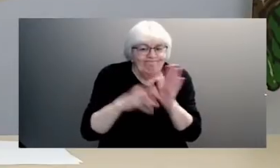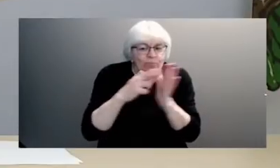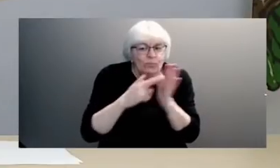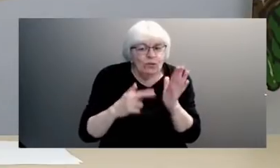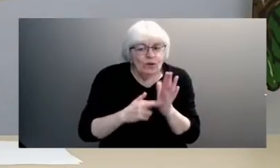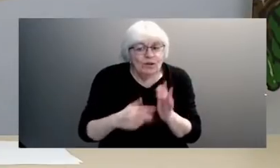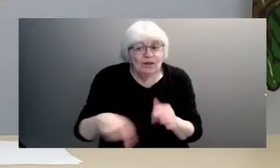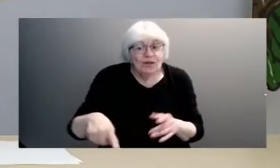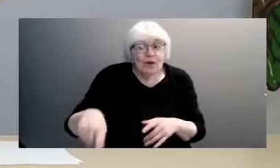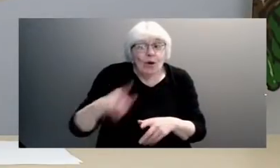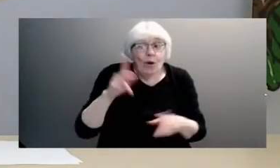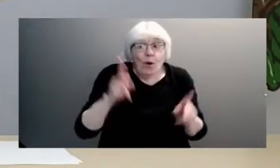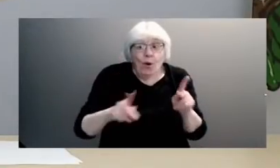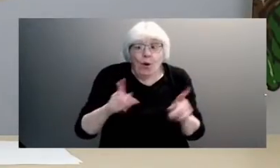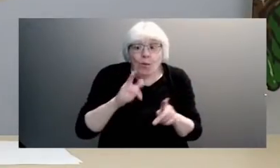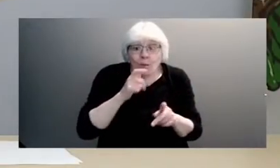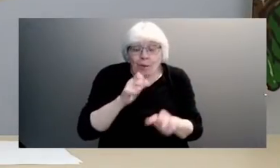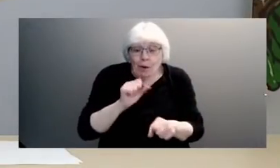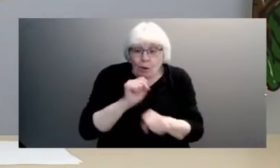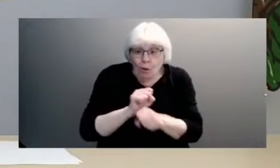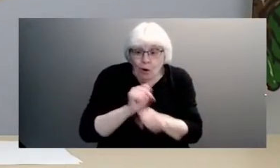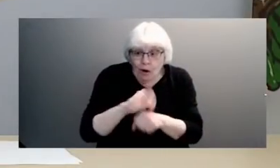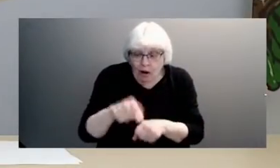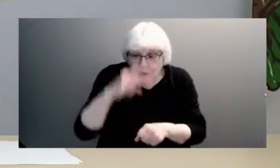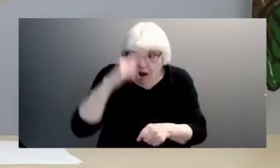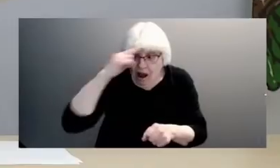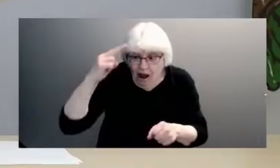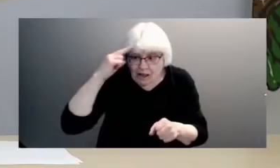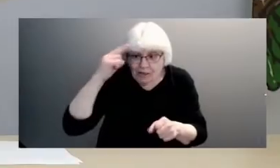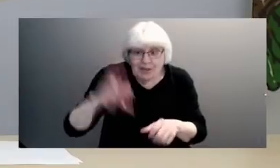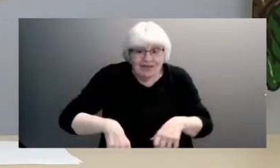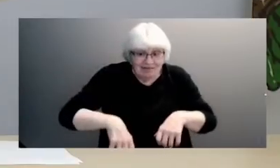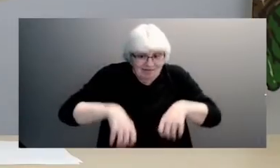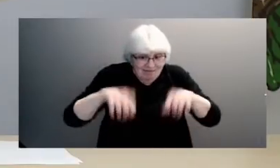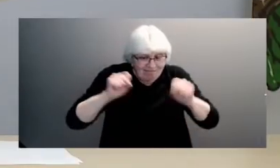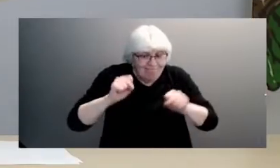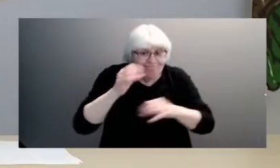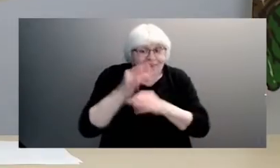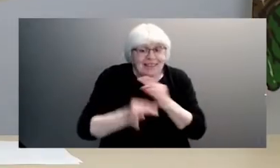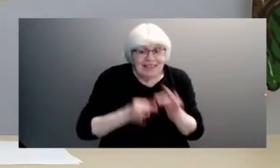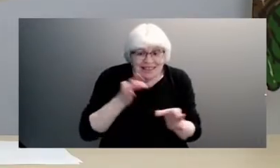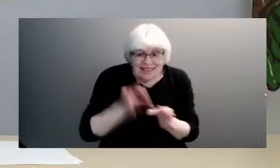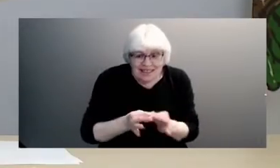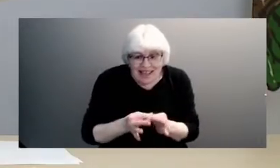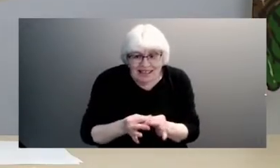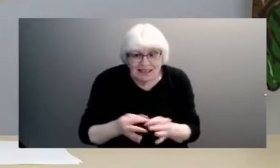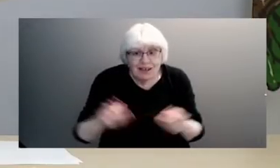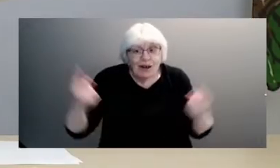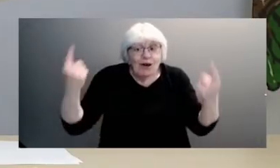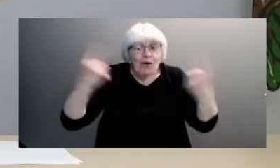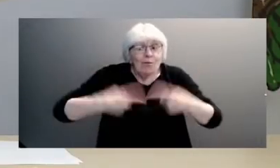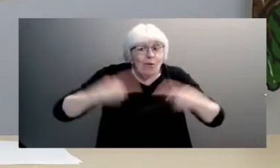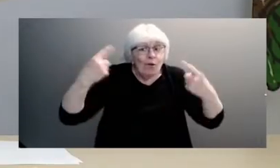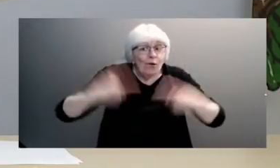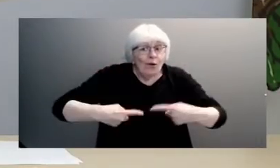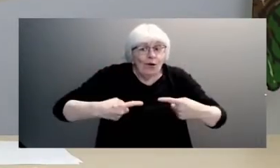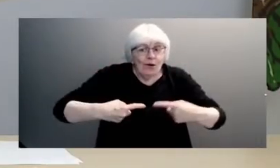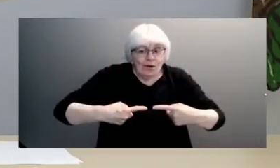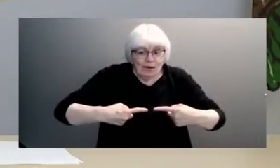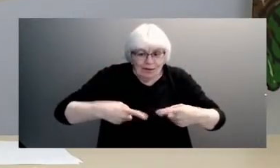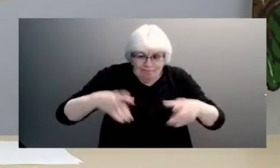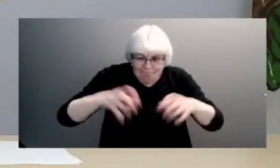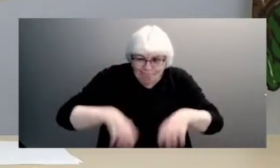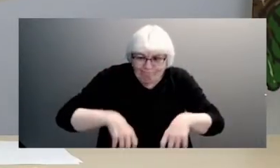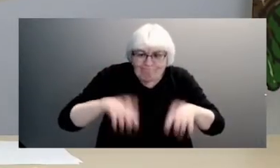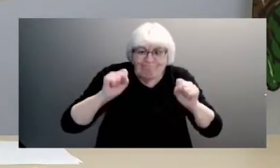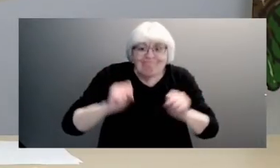have people at our points of entry also doing testing, and that will so we have